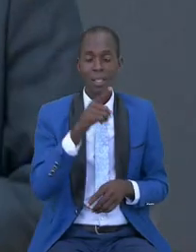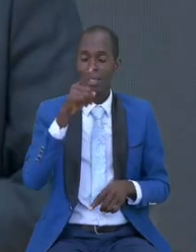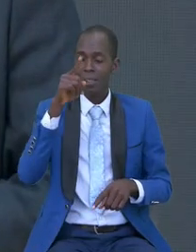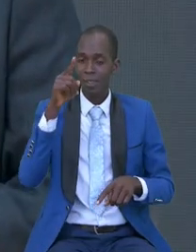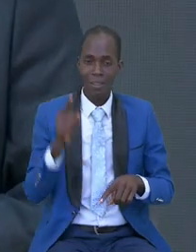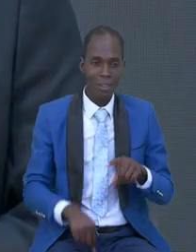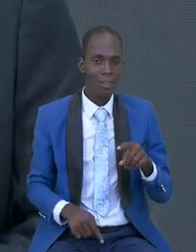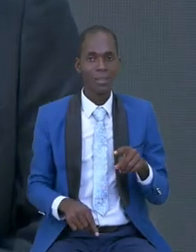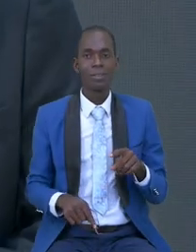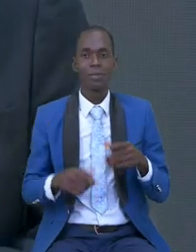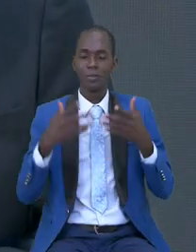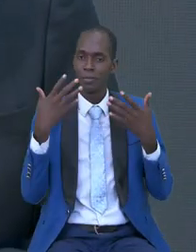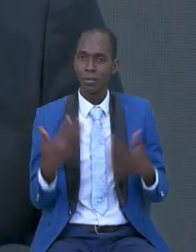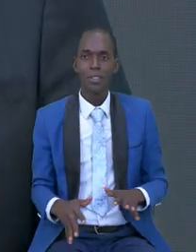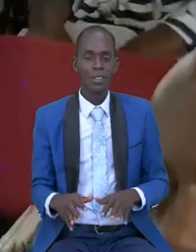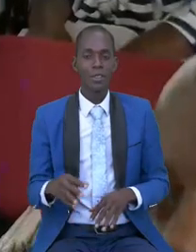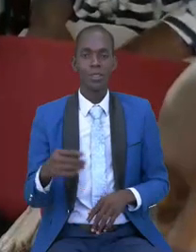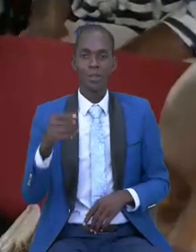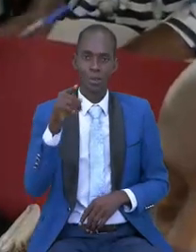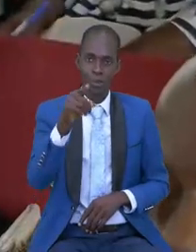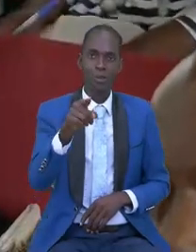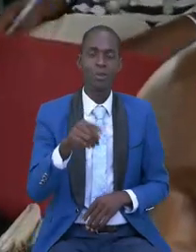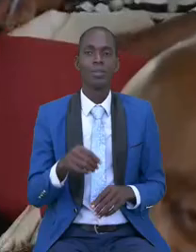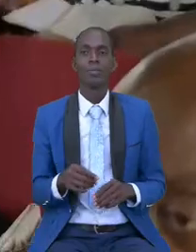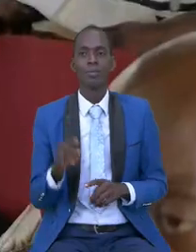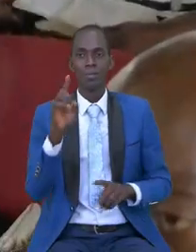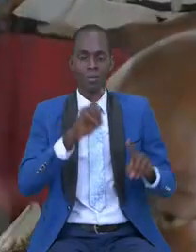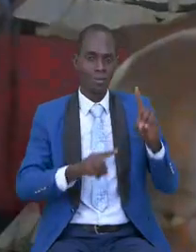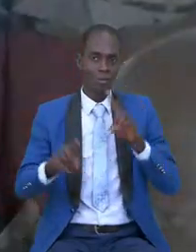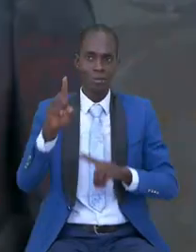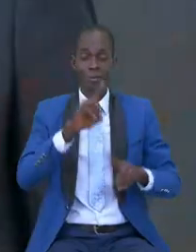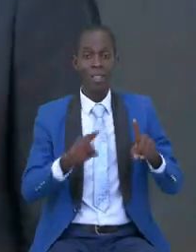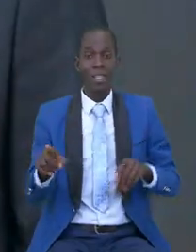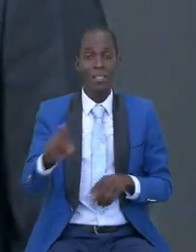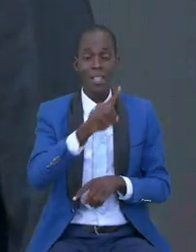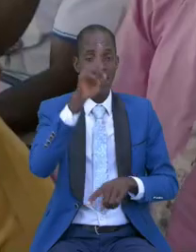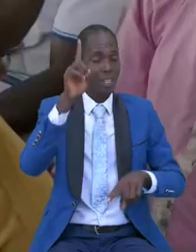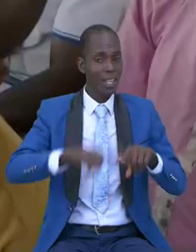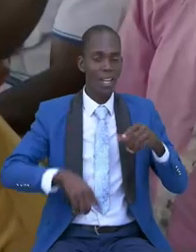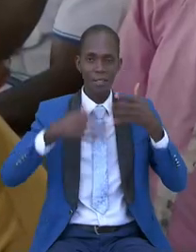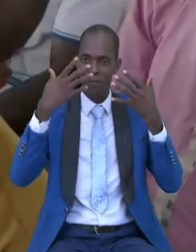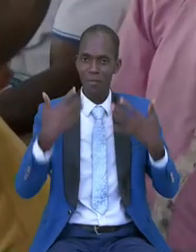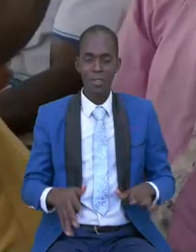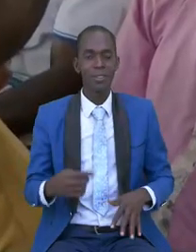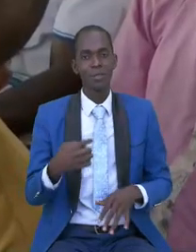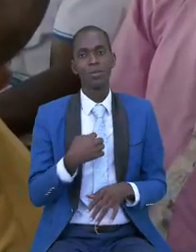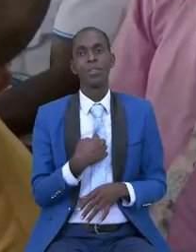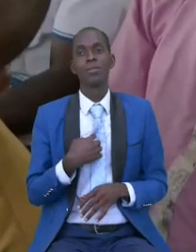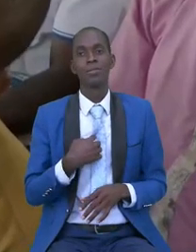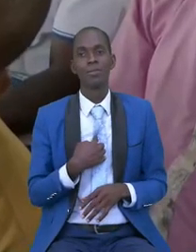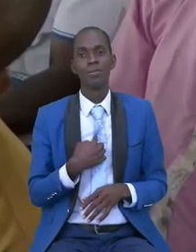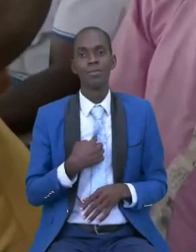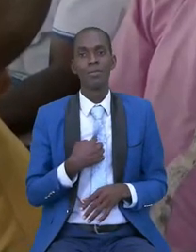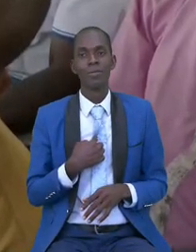cannot finish you. Say, they cannot finish me. And so they threw